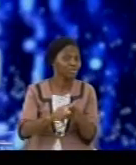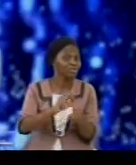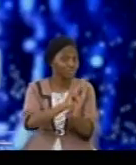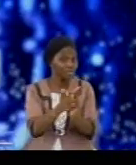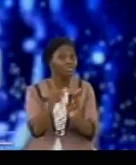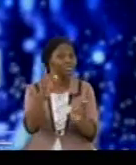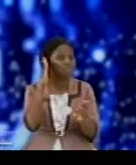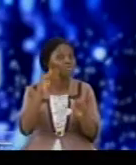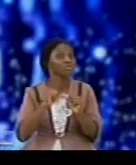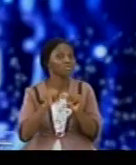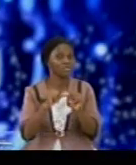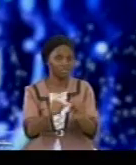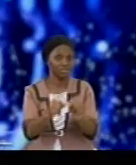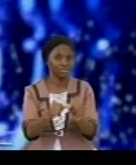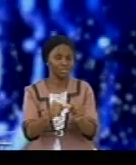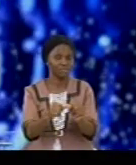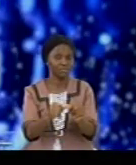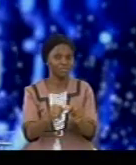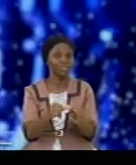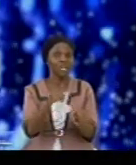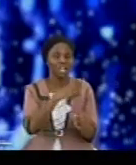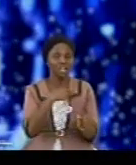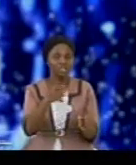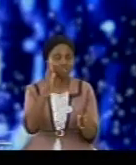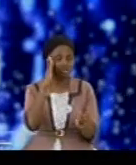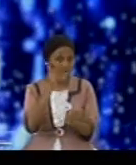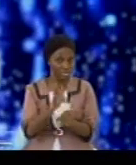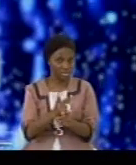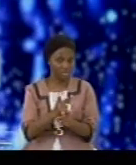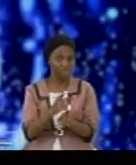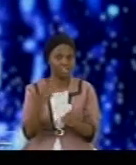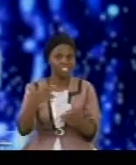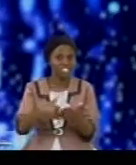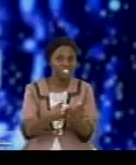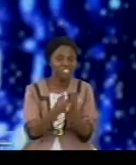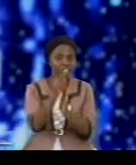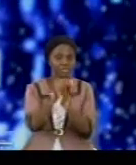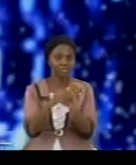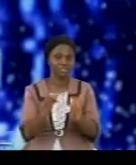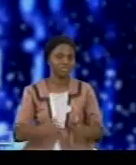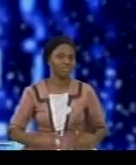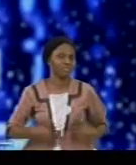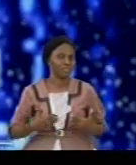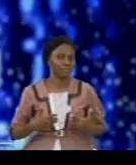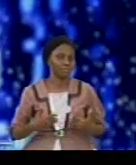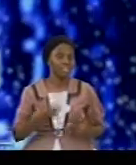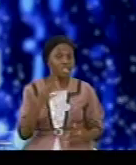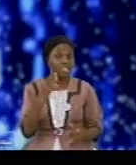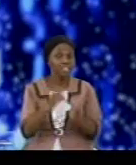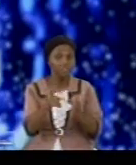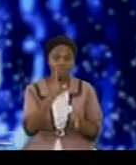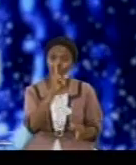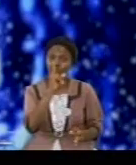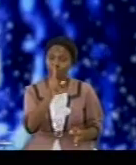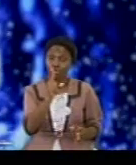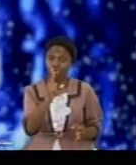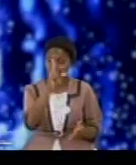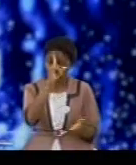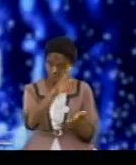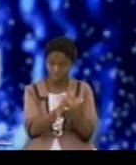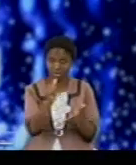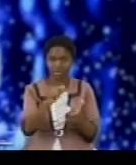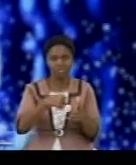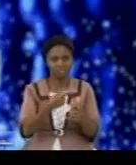maintain the newness of, you maintain the newness of life. It says, if you have truly believed, then continue